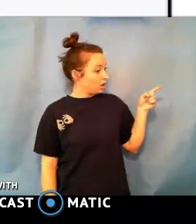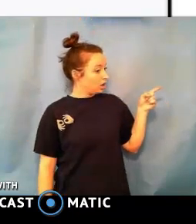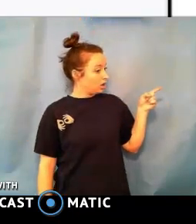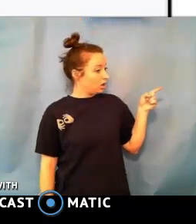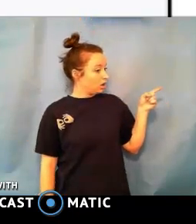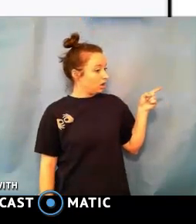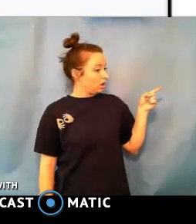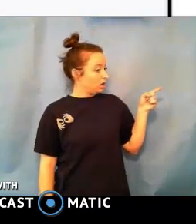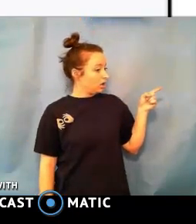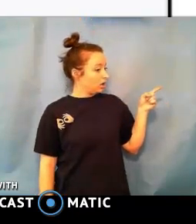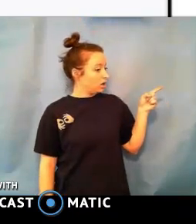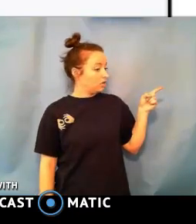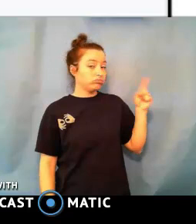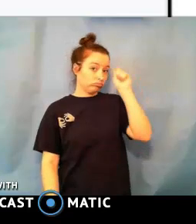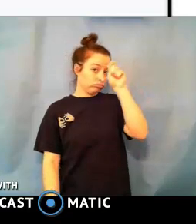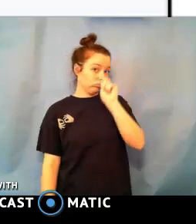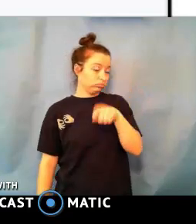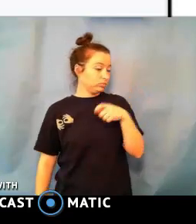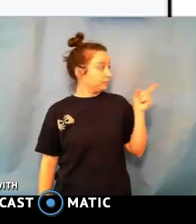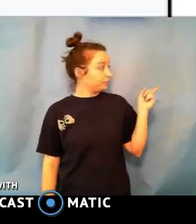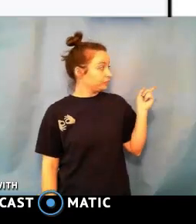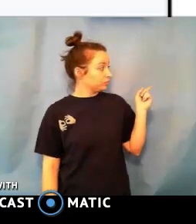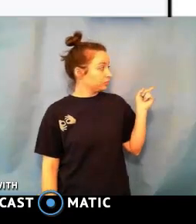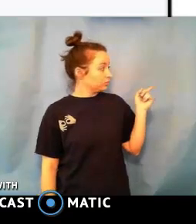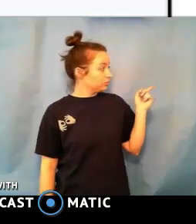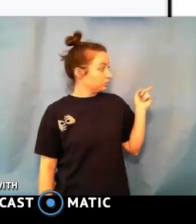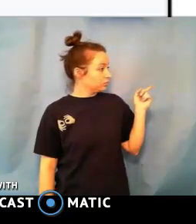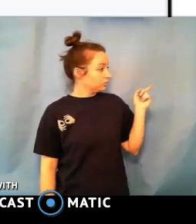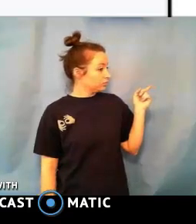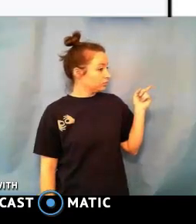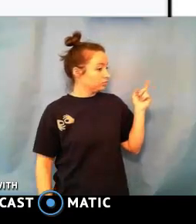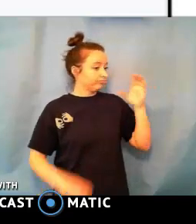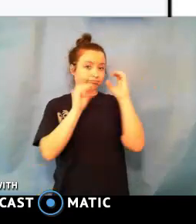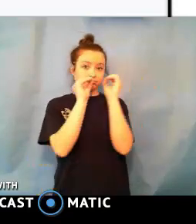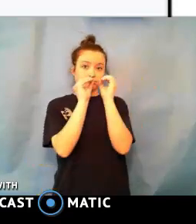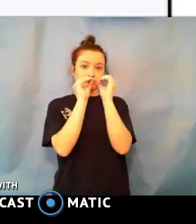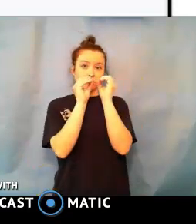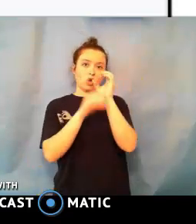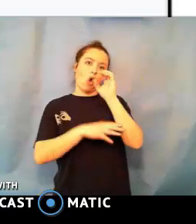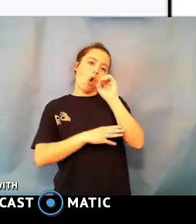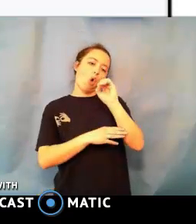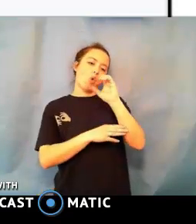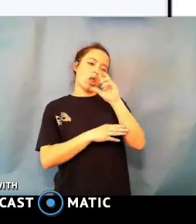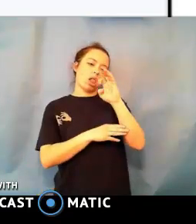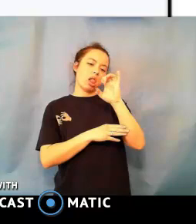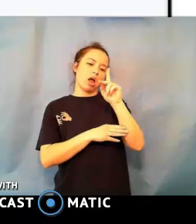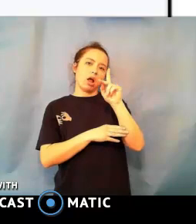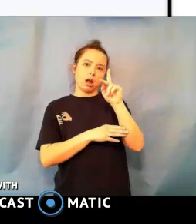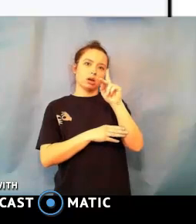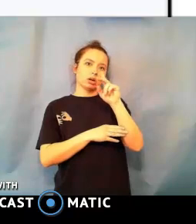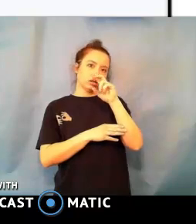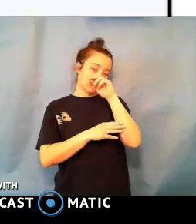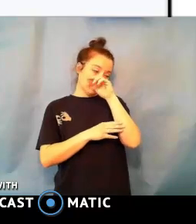going to separate with the dots. And our minutes are 0 or o'clock.